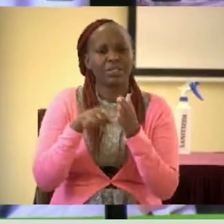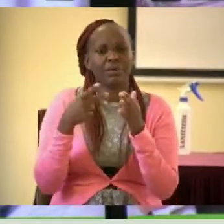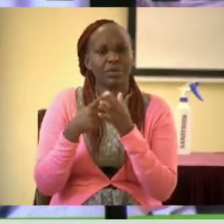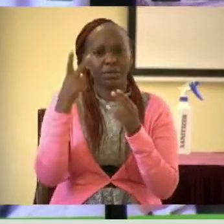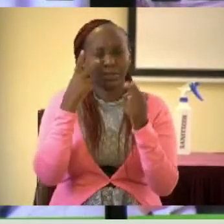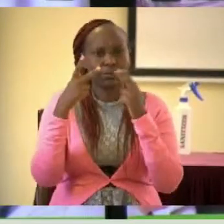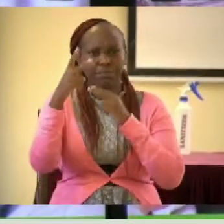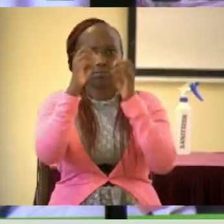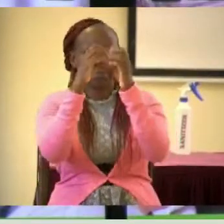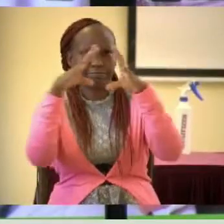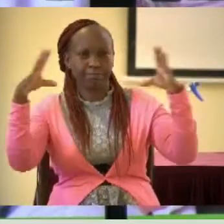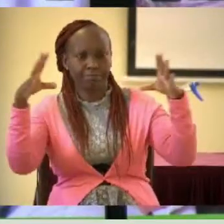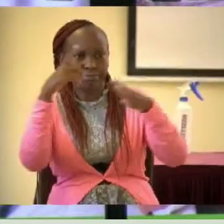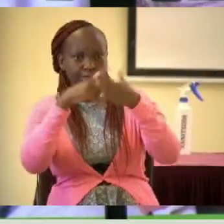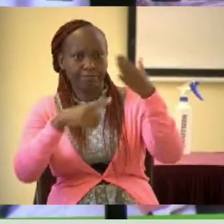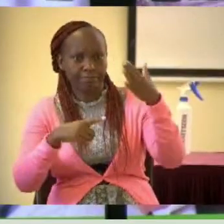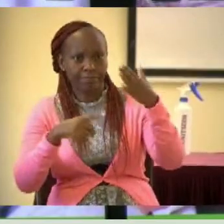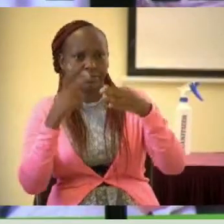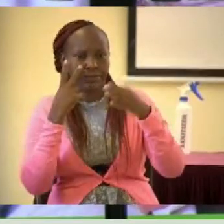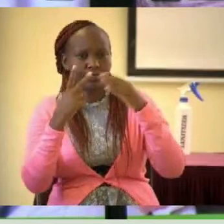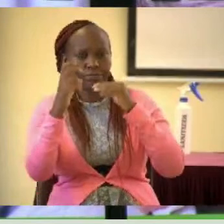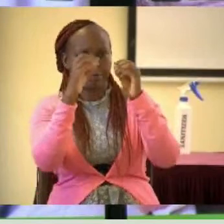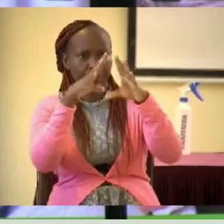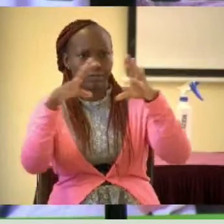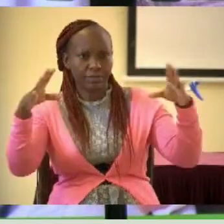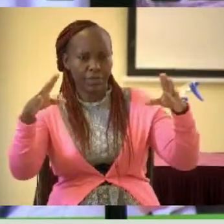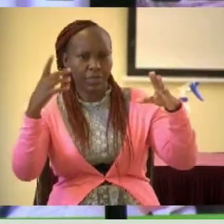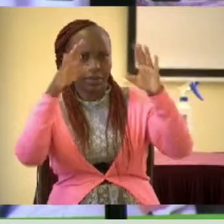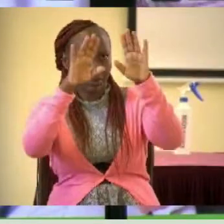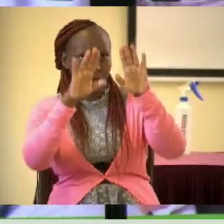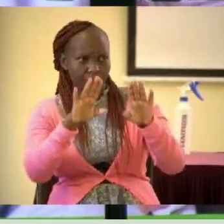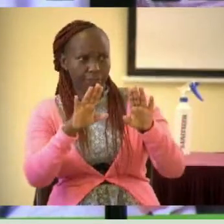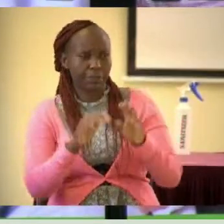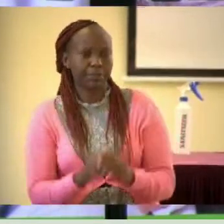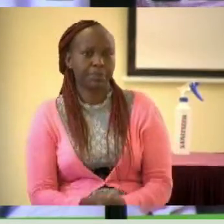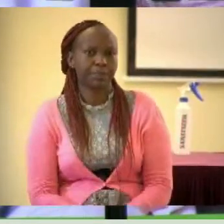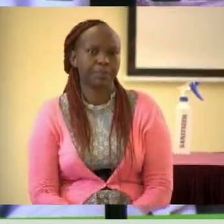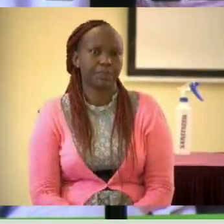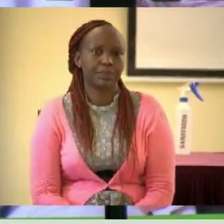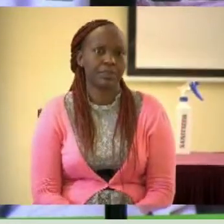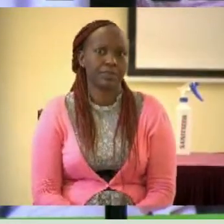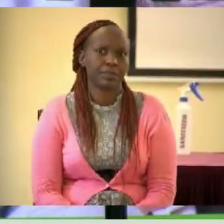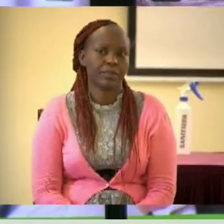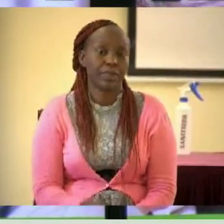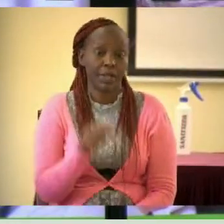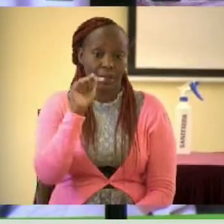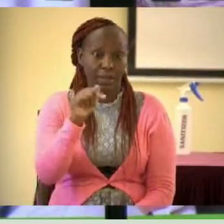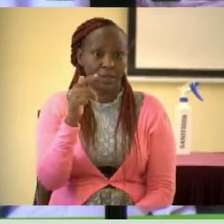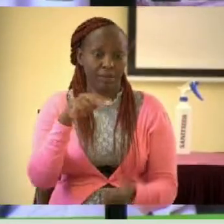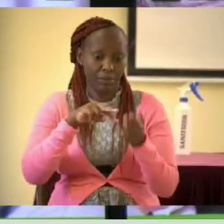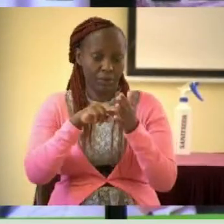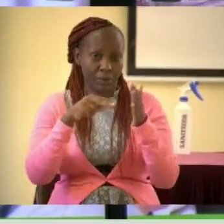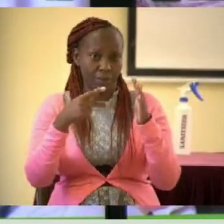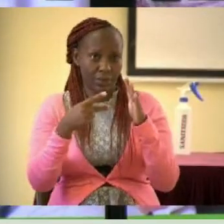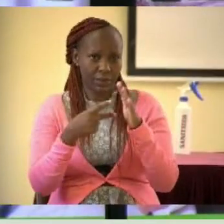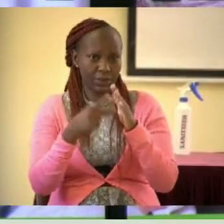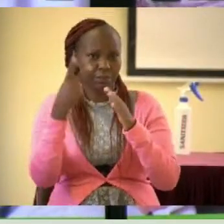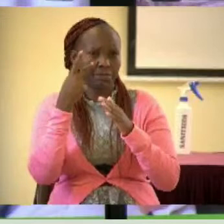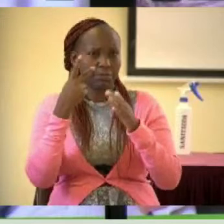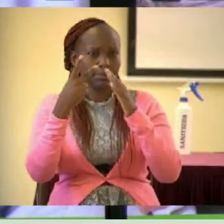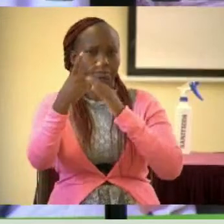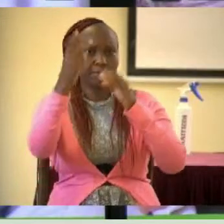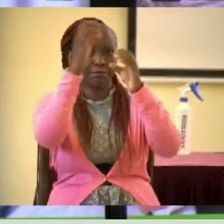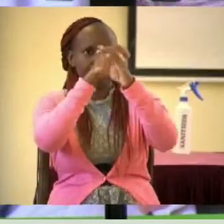envision? What is it that we see as being important? This project